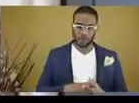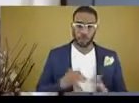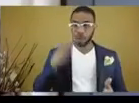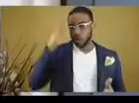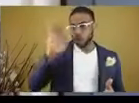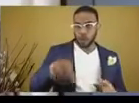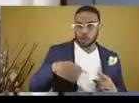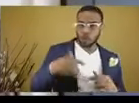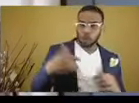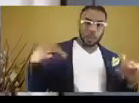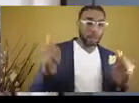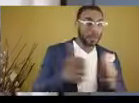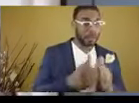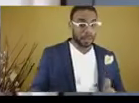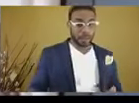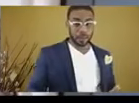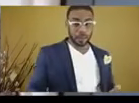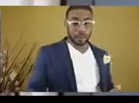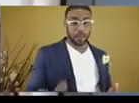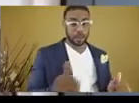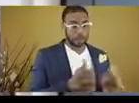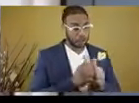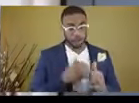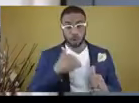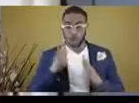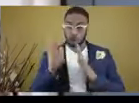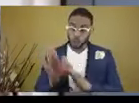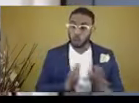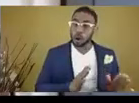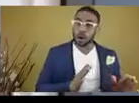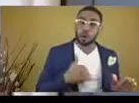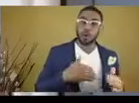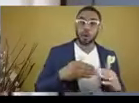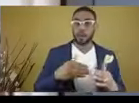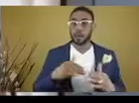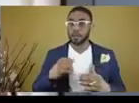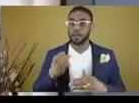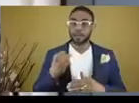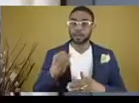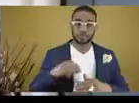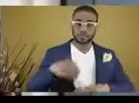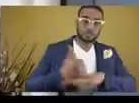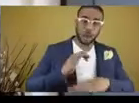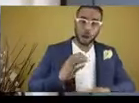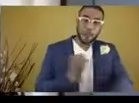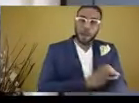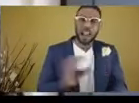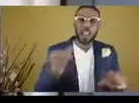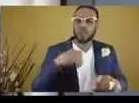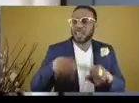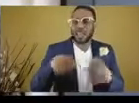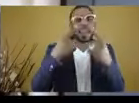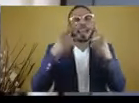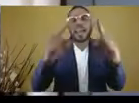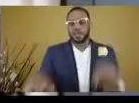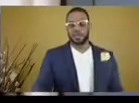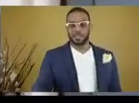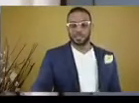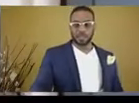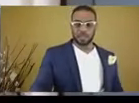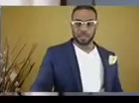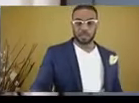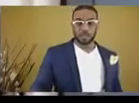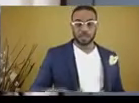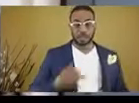we come together, when we organize, when we flex our power, there's nothing that we cannot accomplish. So take the